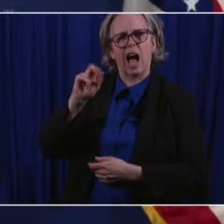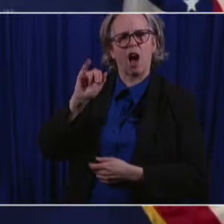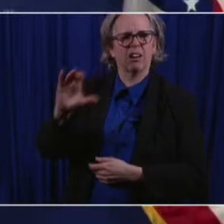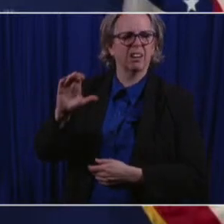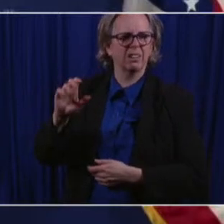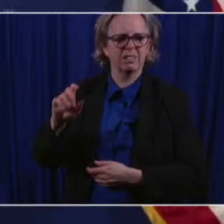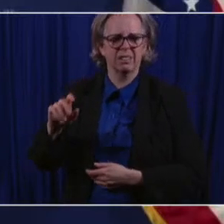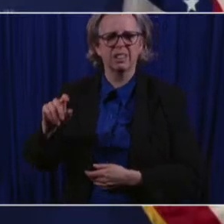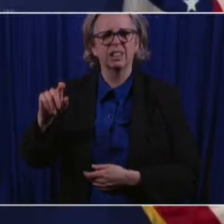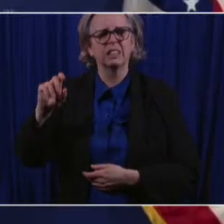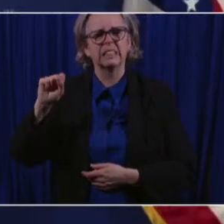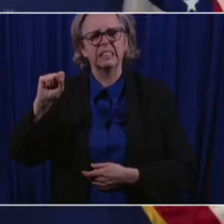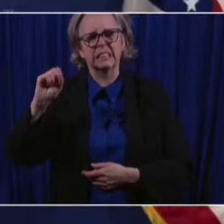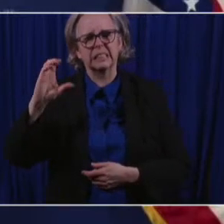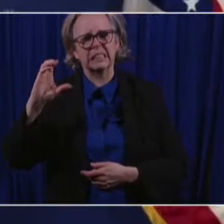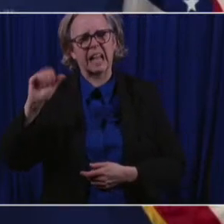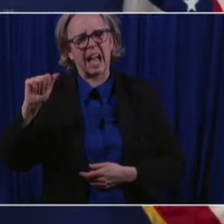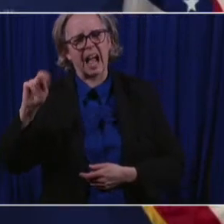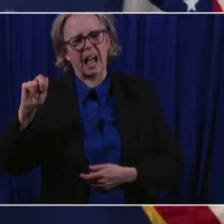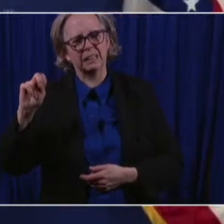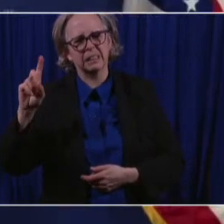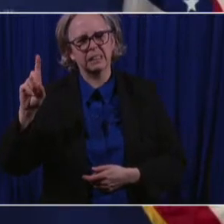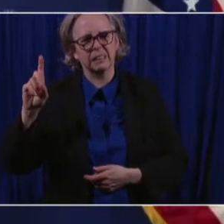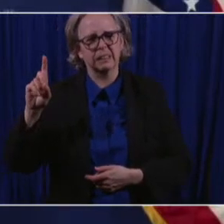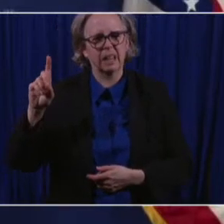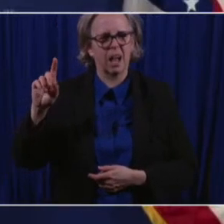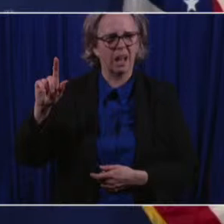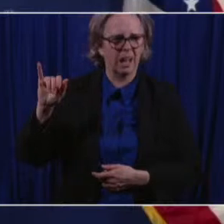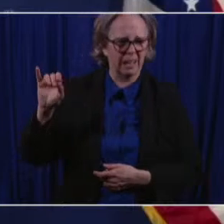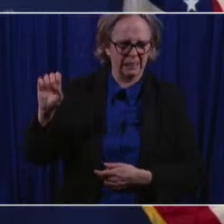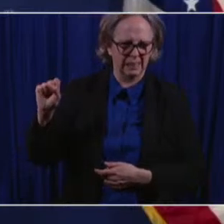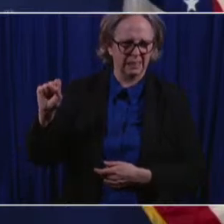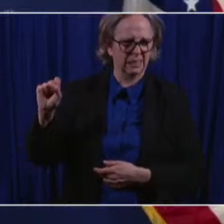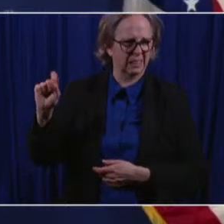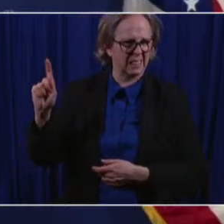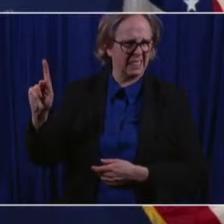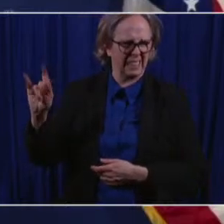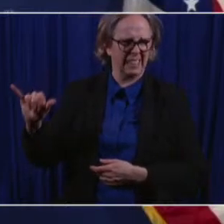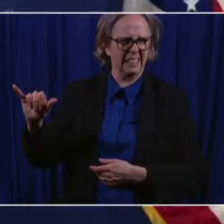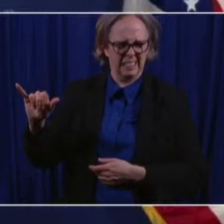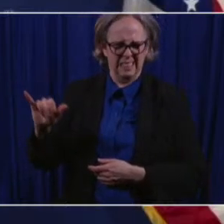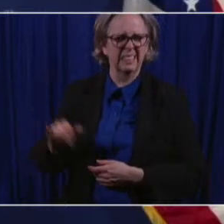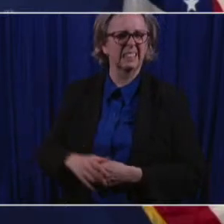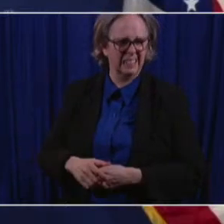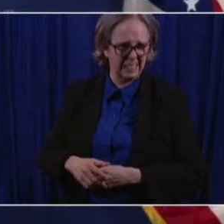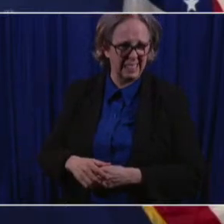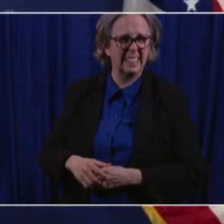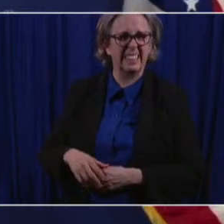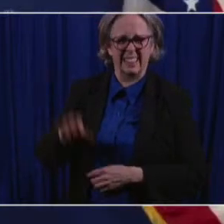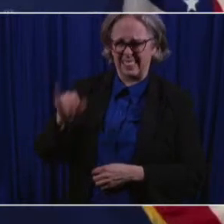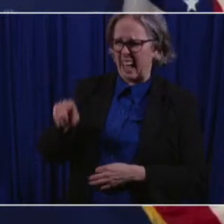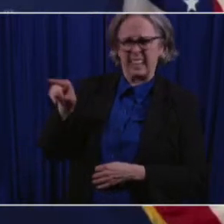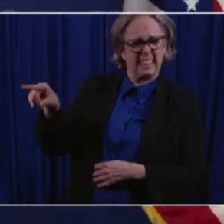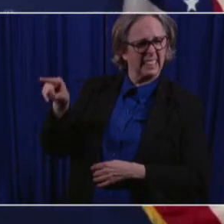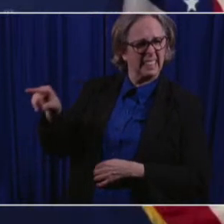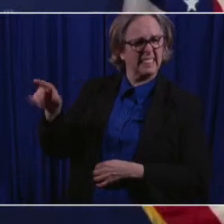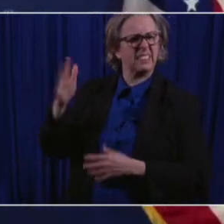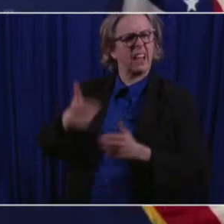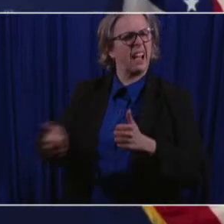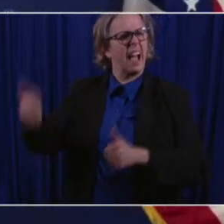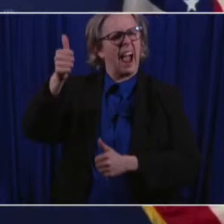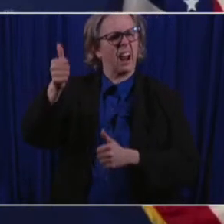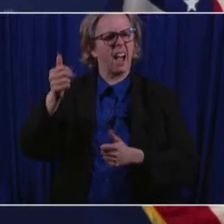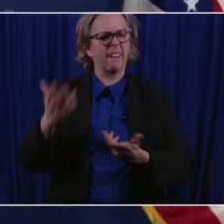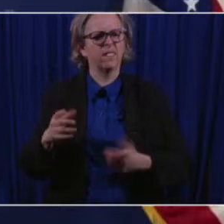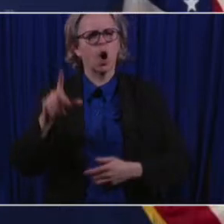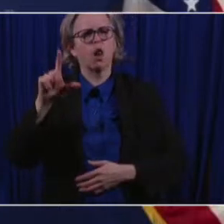He and his team have been working exceedingly hard. We just really, Doctor, appreciate all of your good